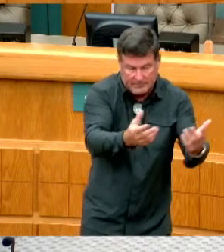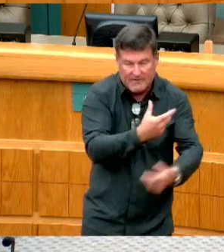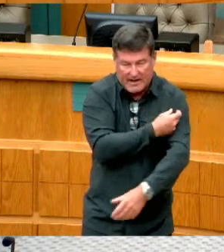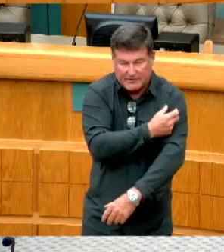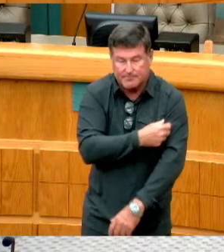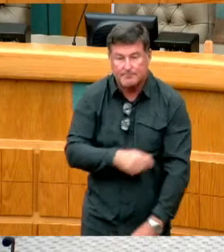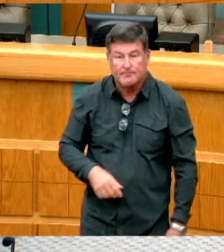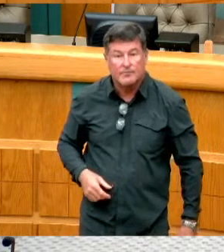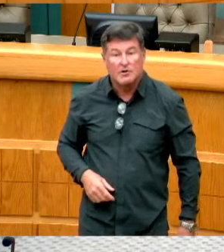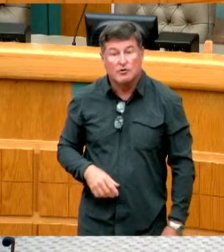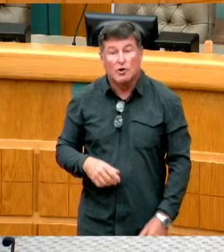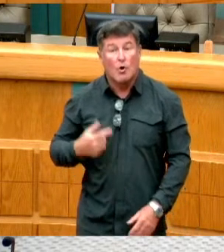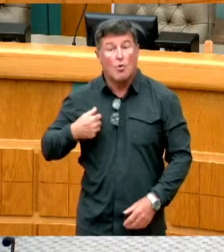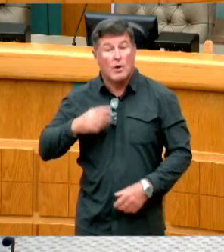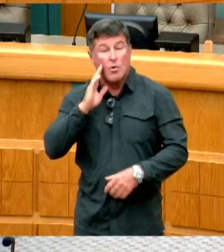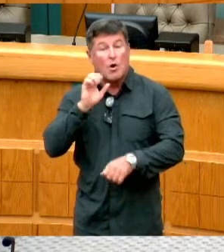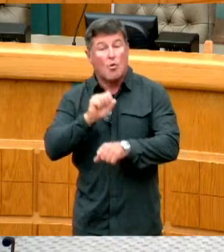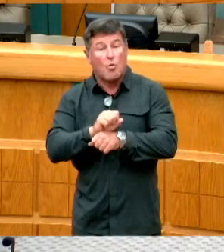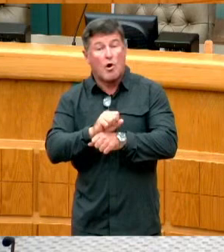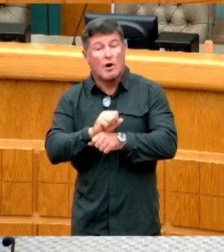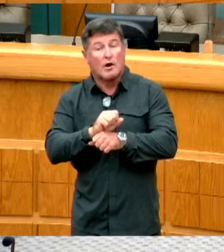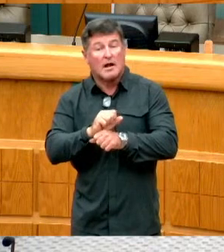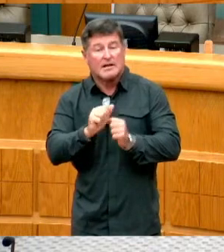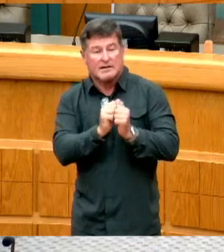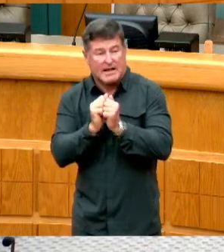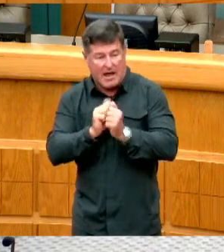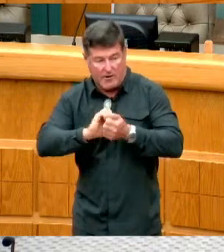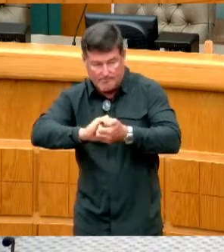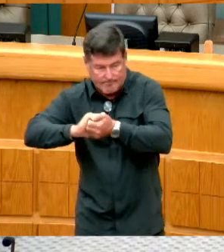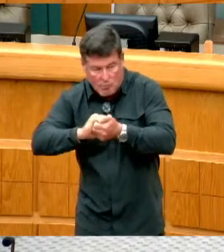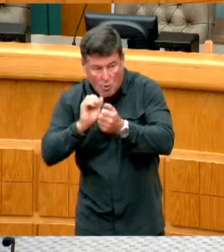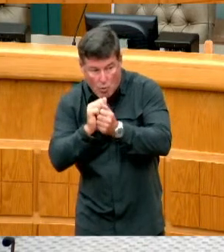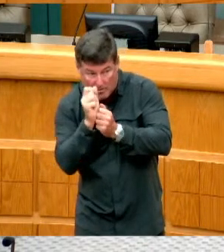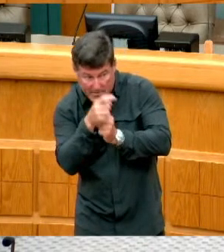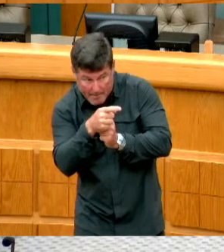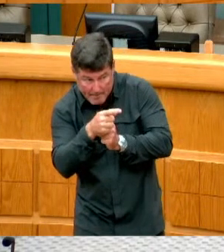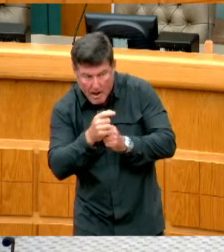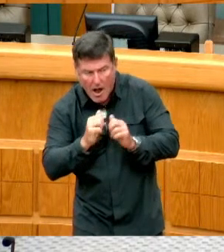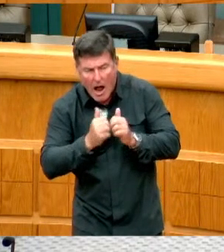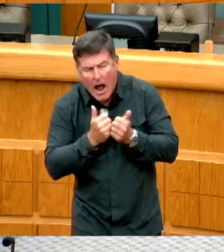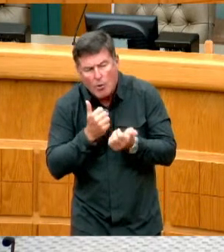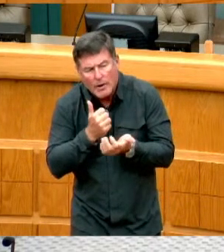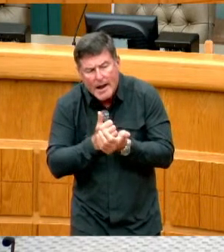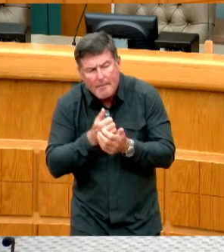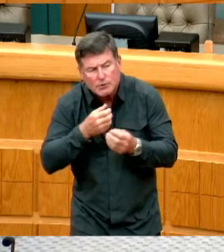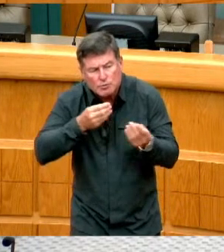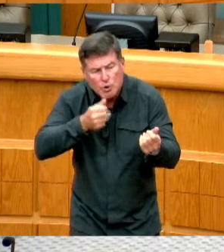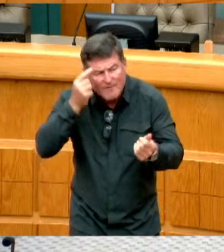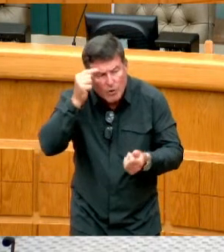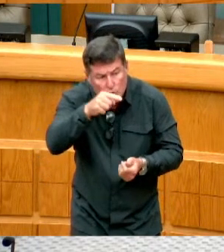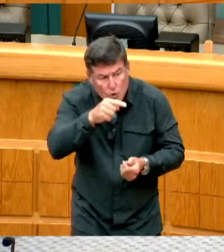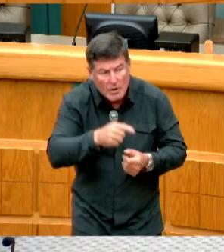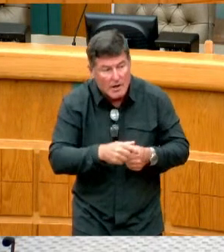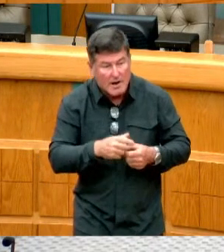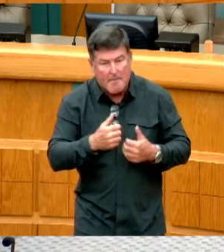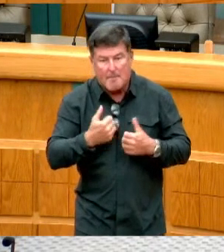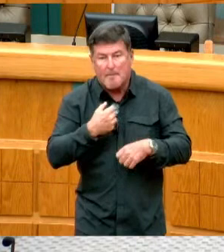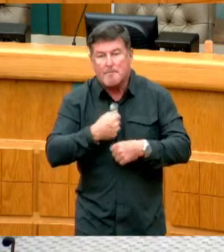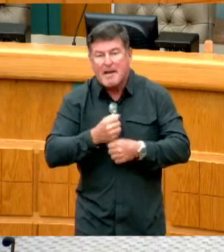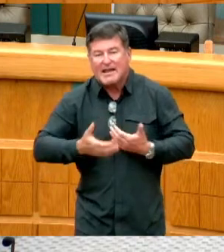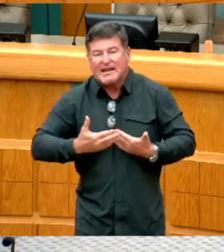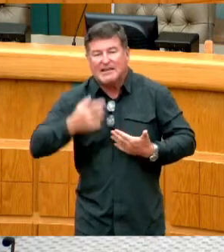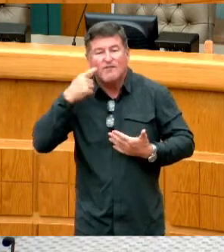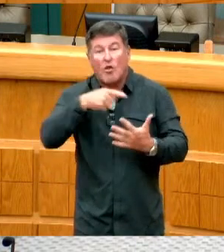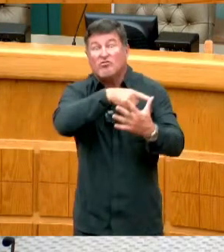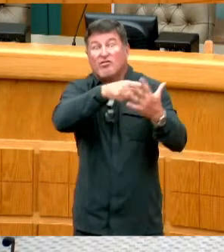by working with the providers to see if there's anything we can do to help expedite that delivery for the vaccines they've already